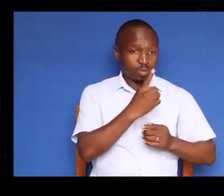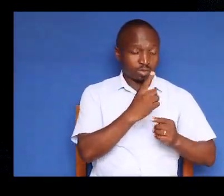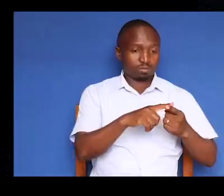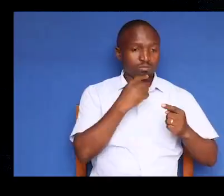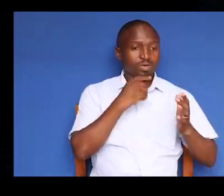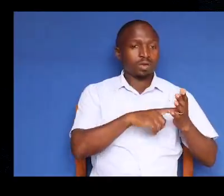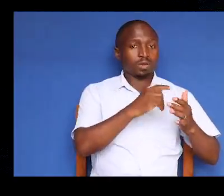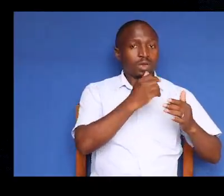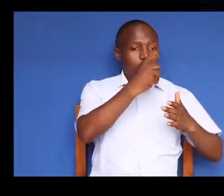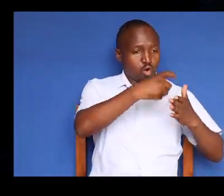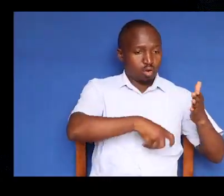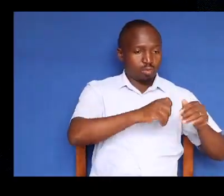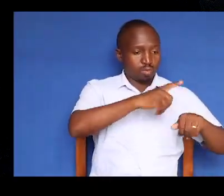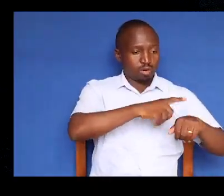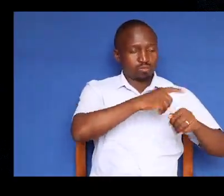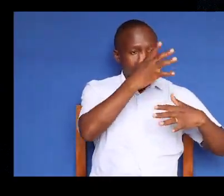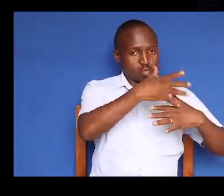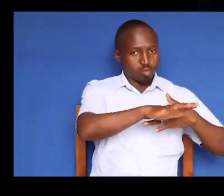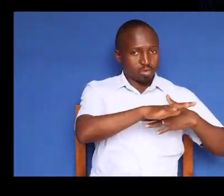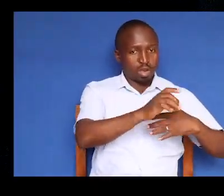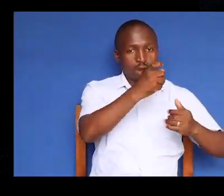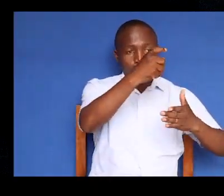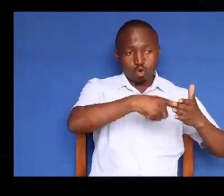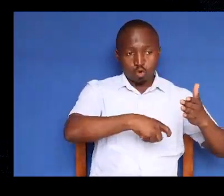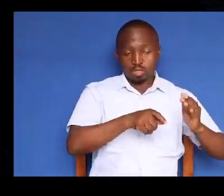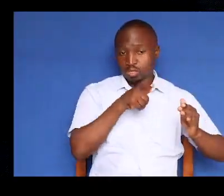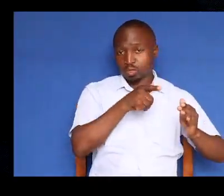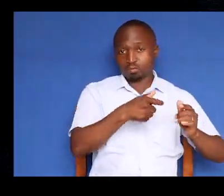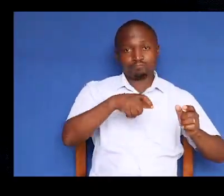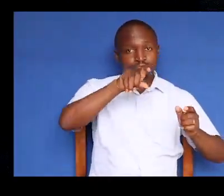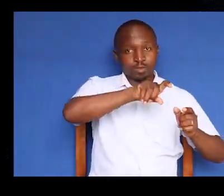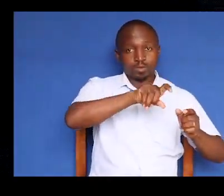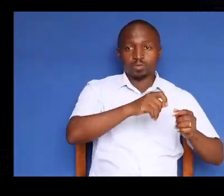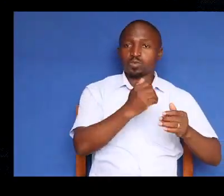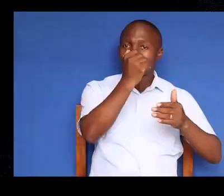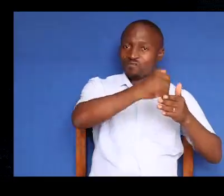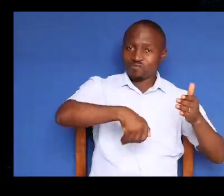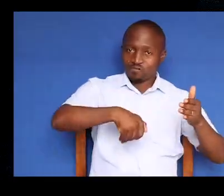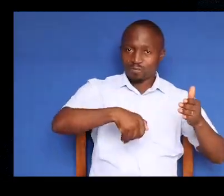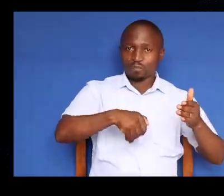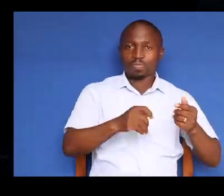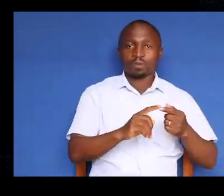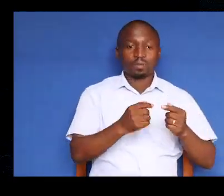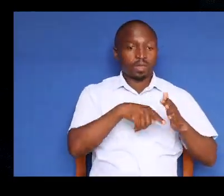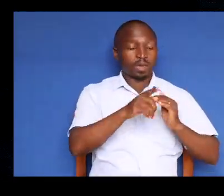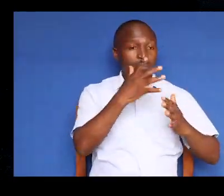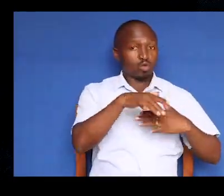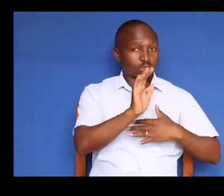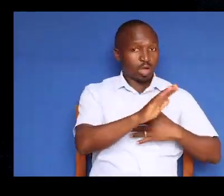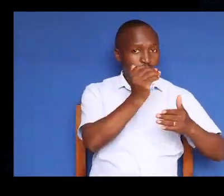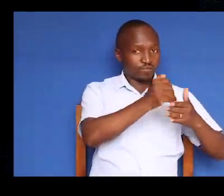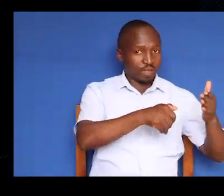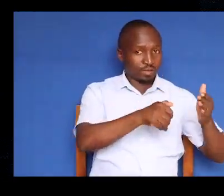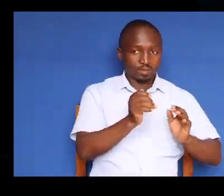on sales, when you sell, this tax is being deducted from revenue, from sales.